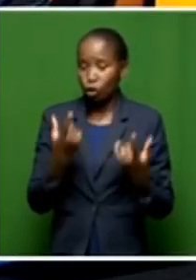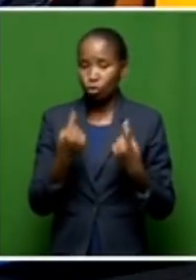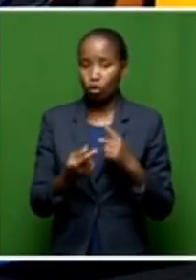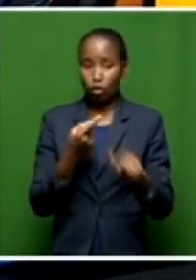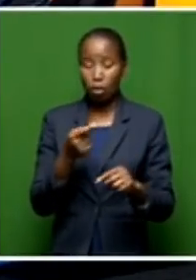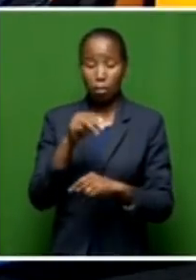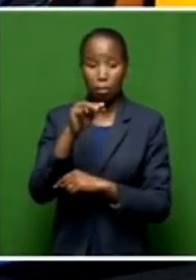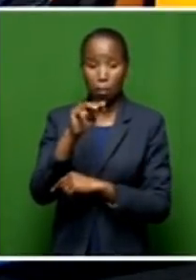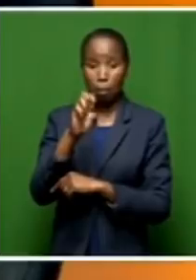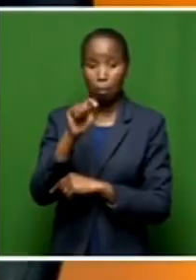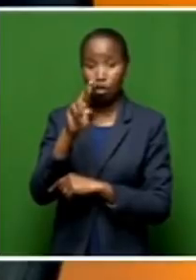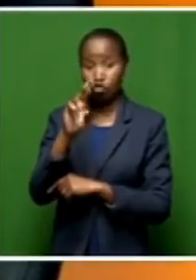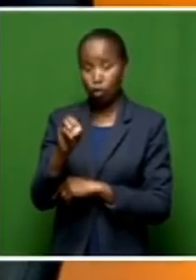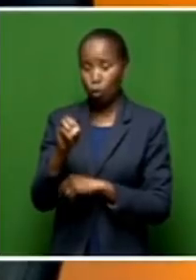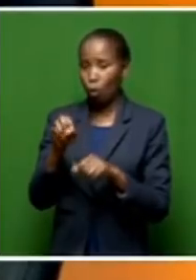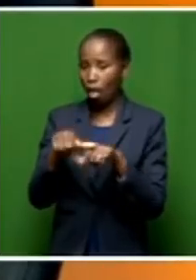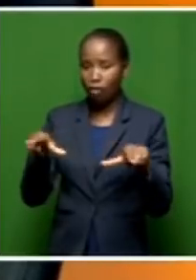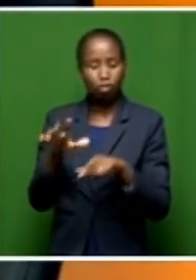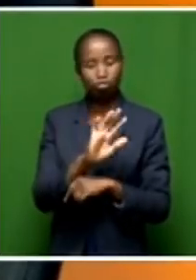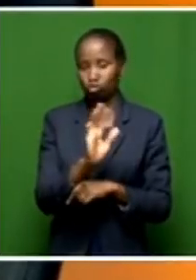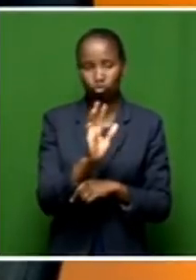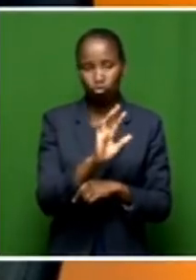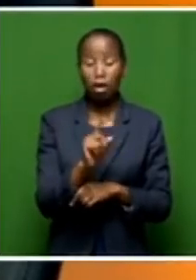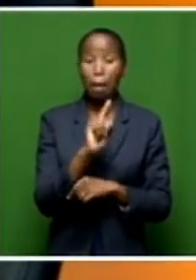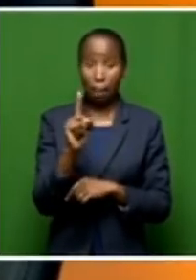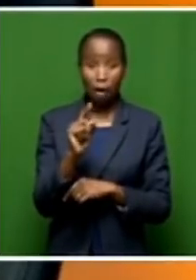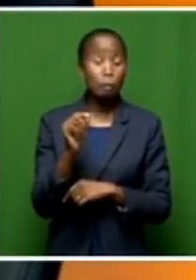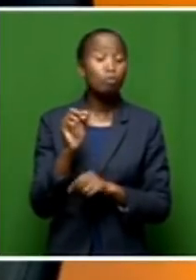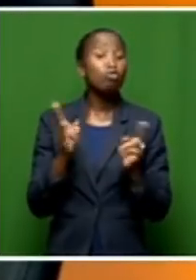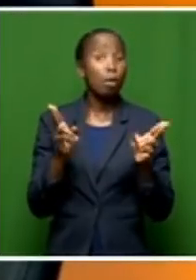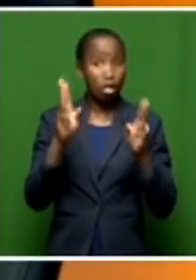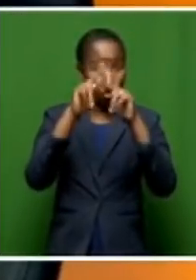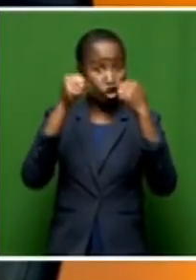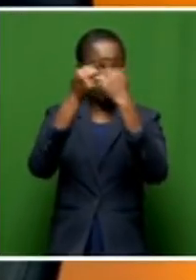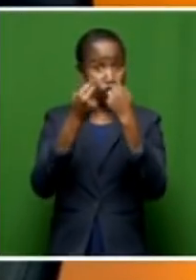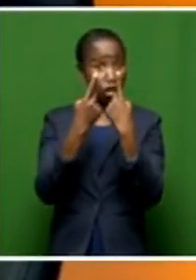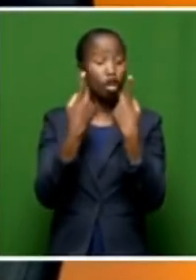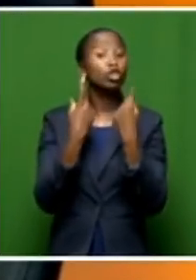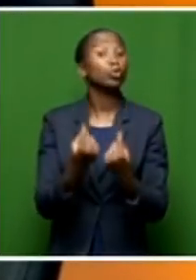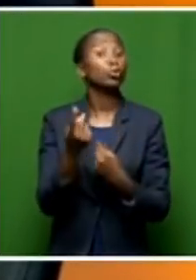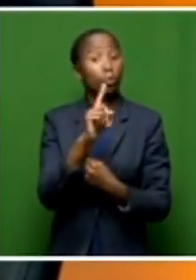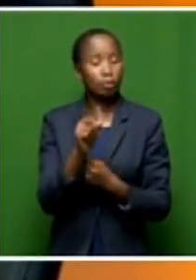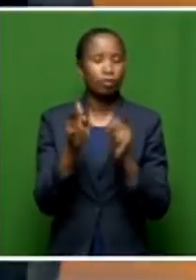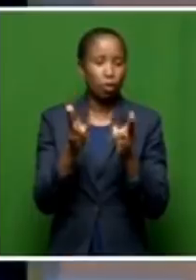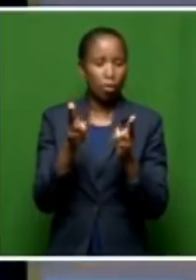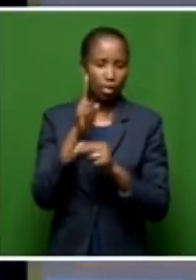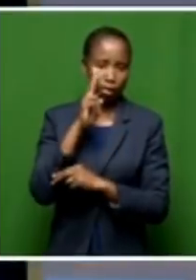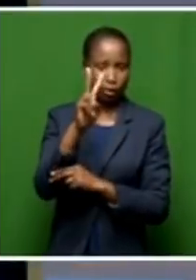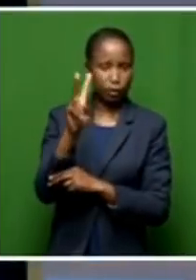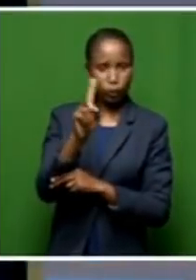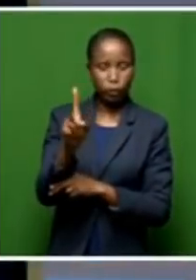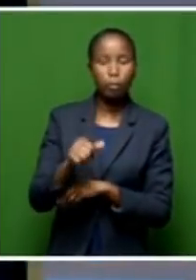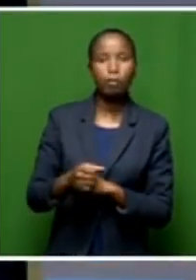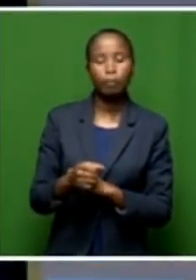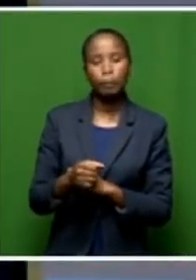the national level, what we are seeing at the moment is that For ANC, there